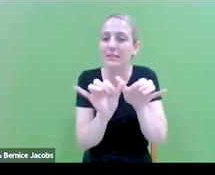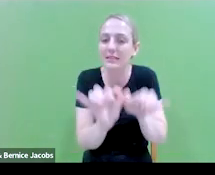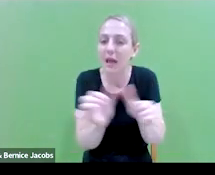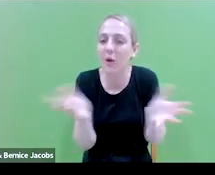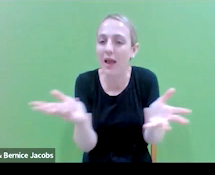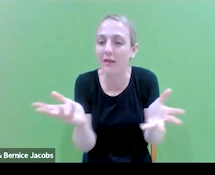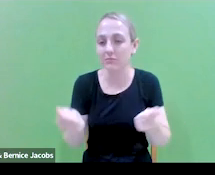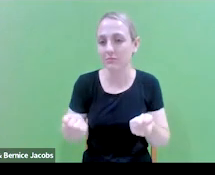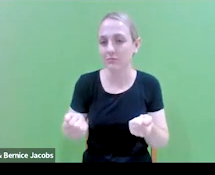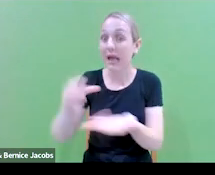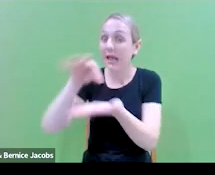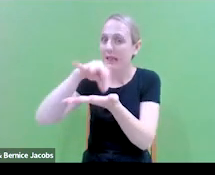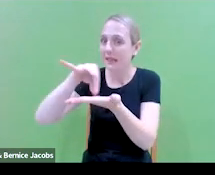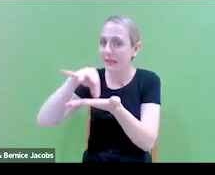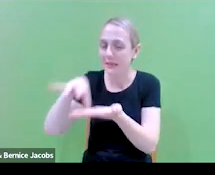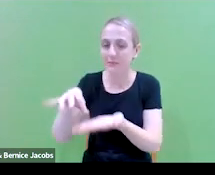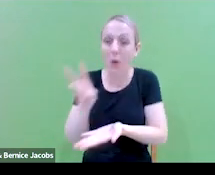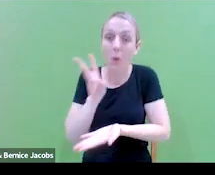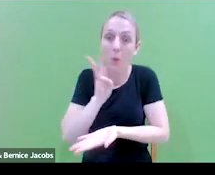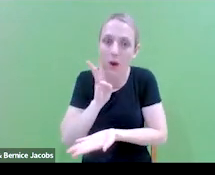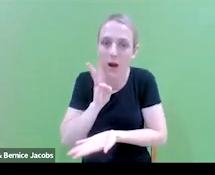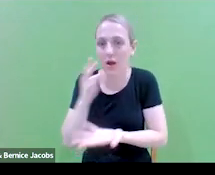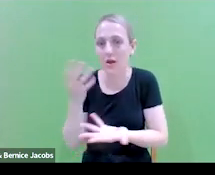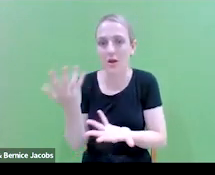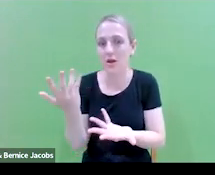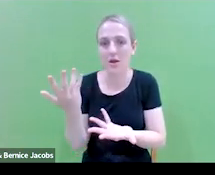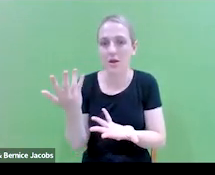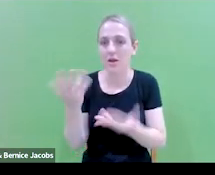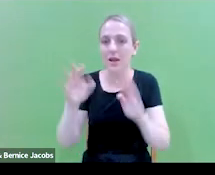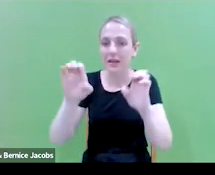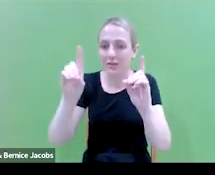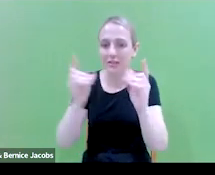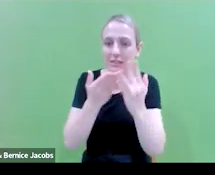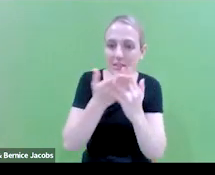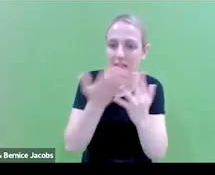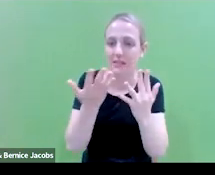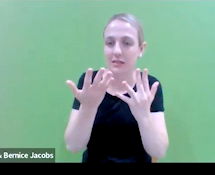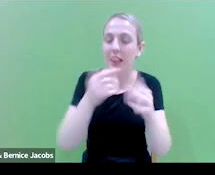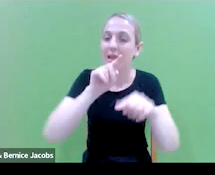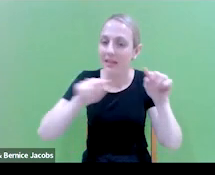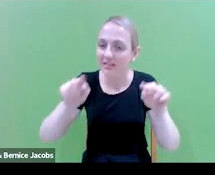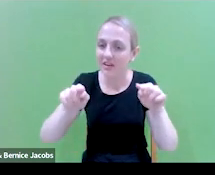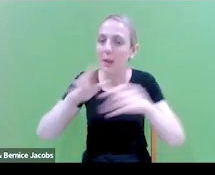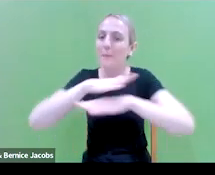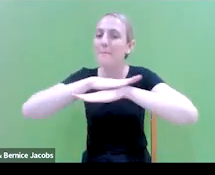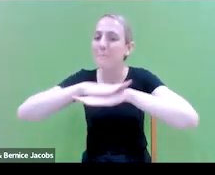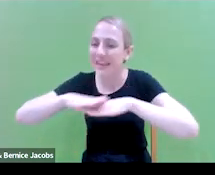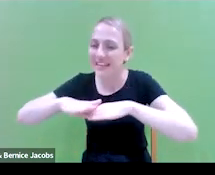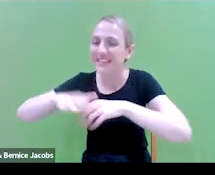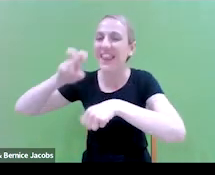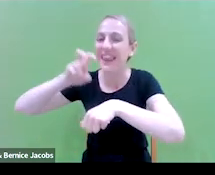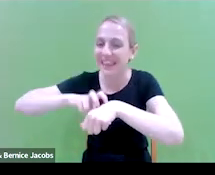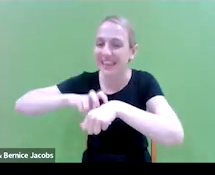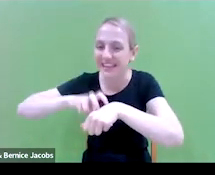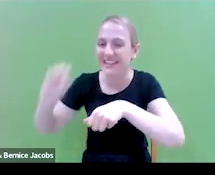sanitary, sanitation, water, access to education, all of those are primary needs that South Africa is still struggling to